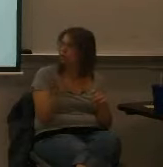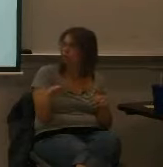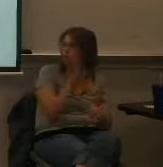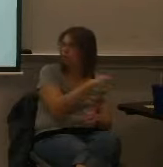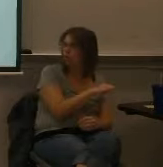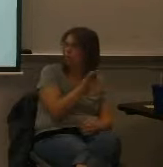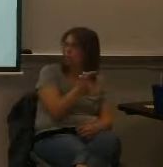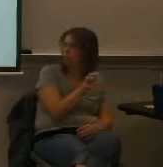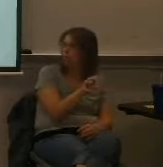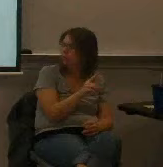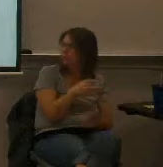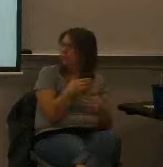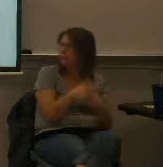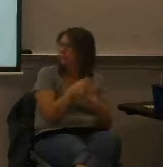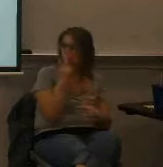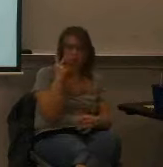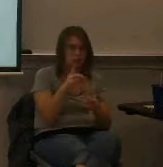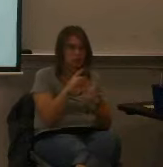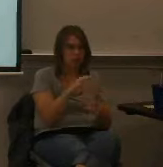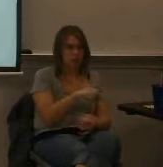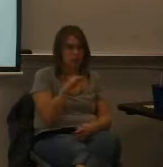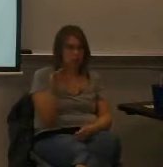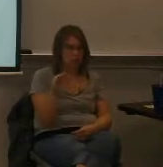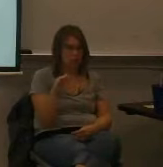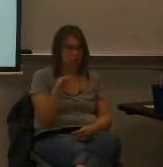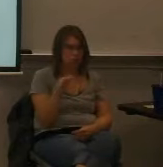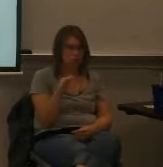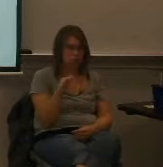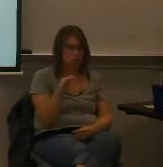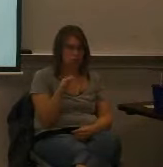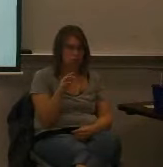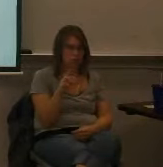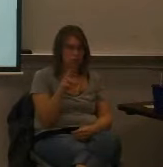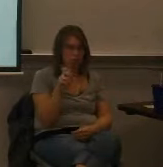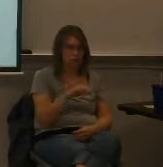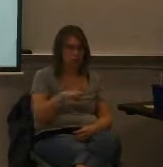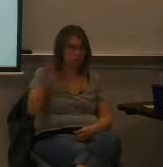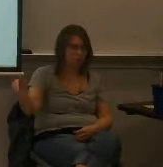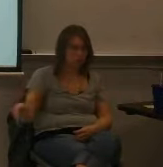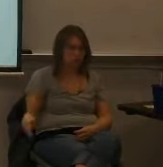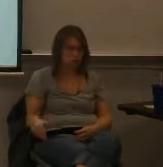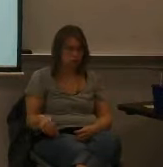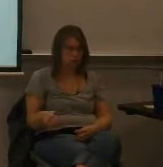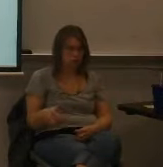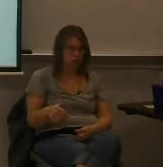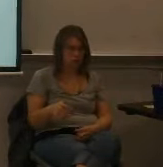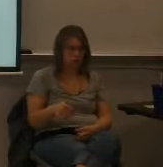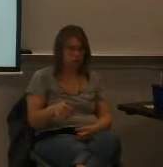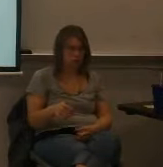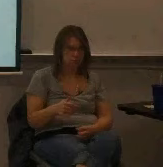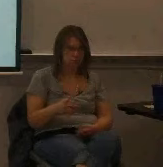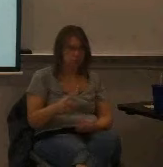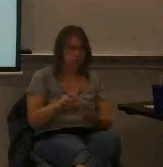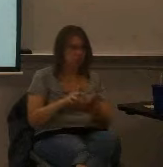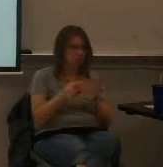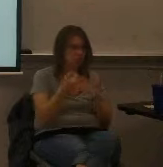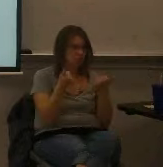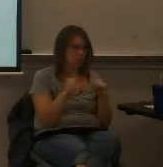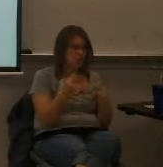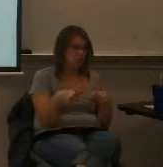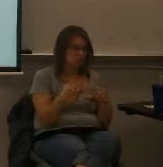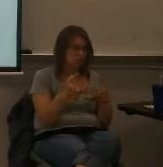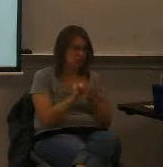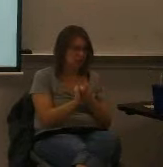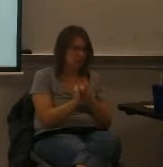this way, but then the next time you see the relationship this way in another habitat, you say, oh, well, the curve has to be over here. It means that you're trying to argue